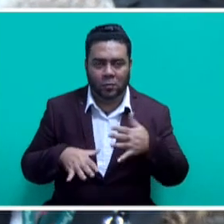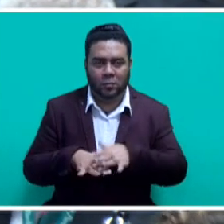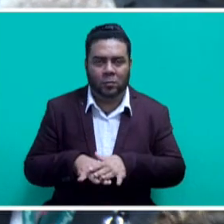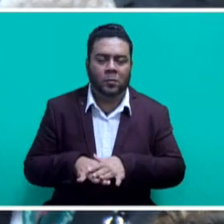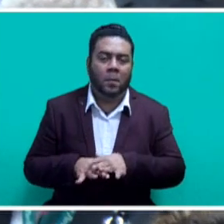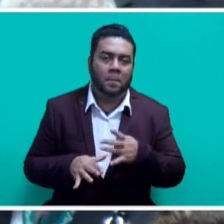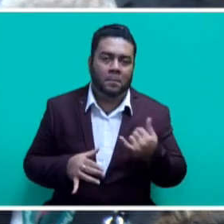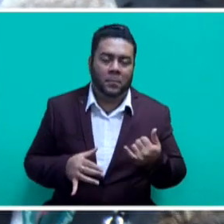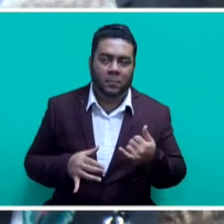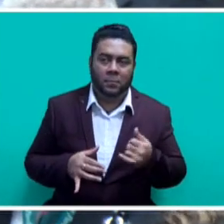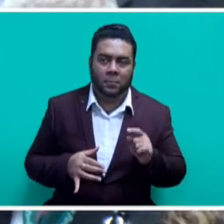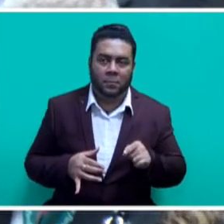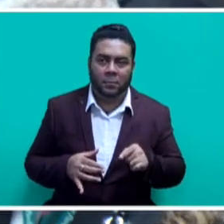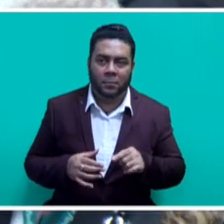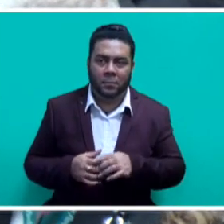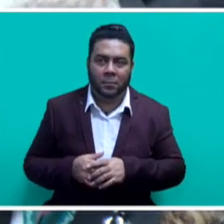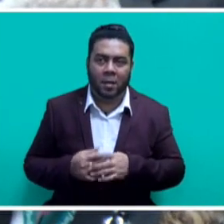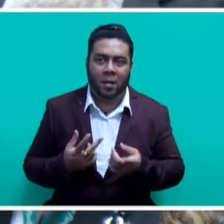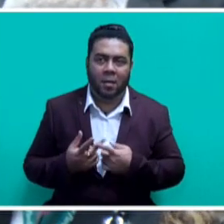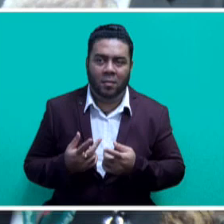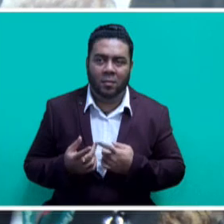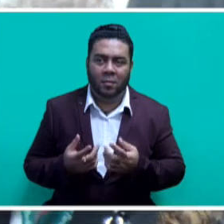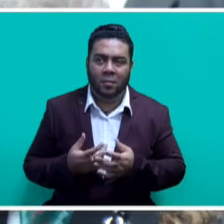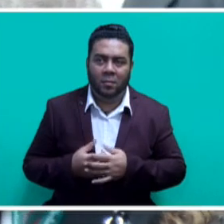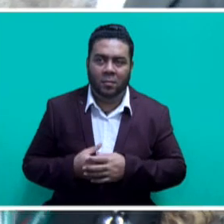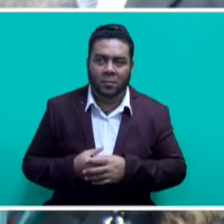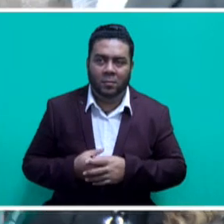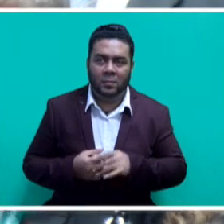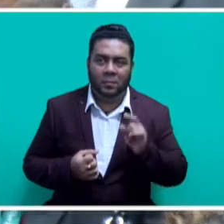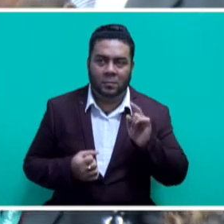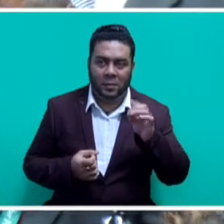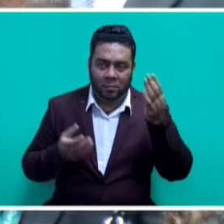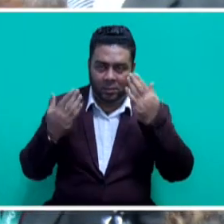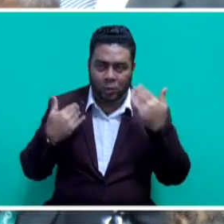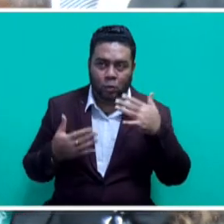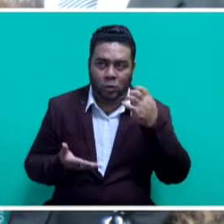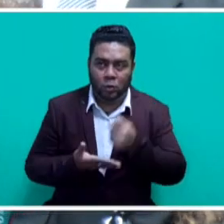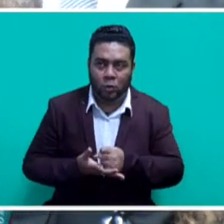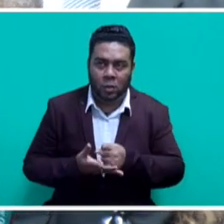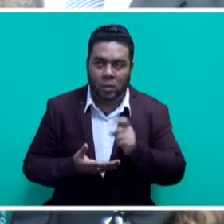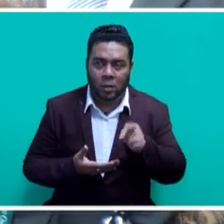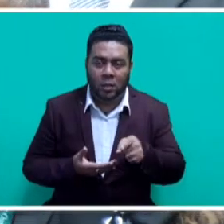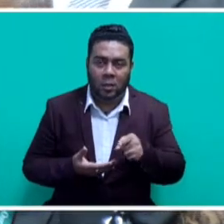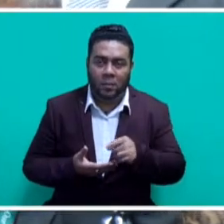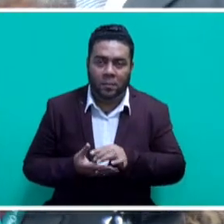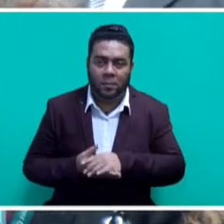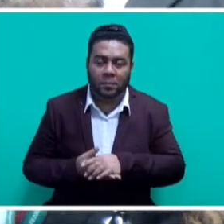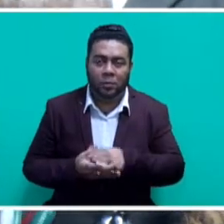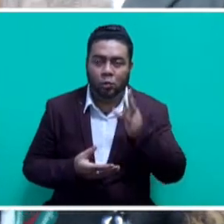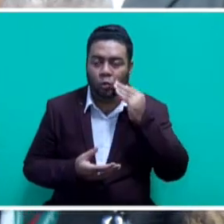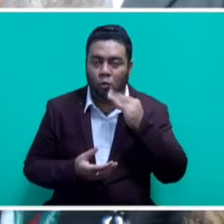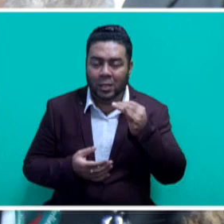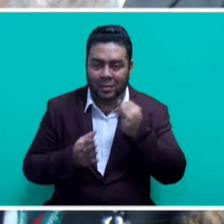by outcompeted by invasive weeds. Mr. Speaker said to ensure the viability of the sugar industry,